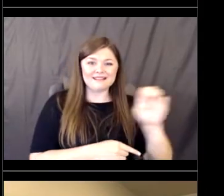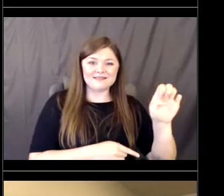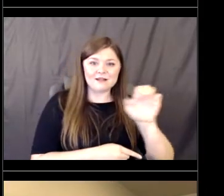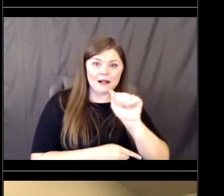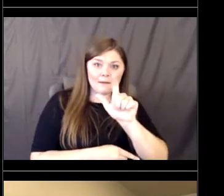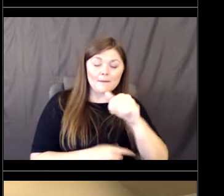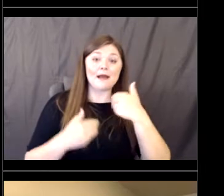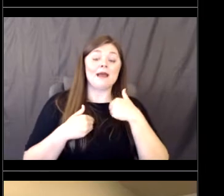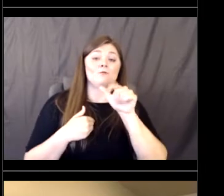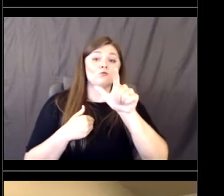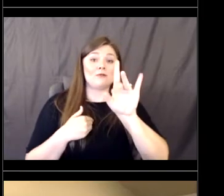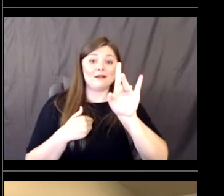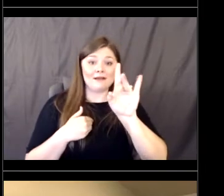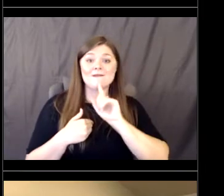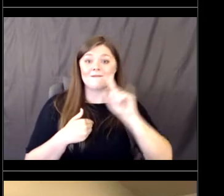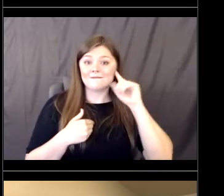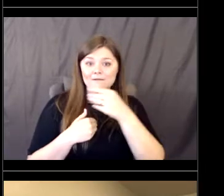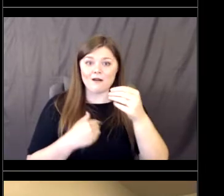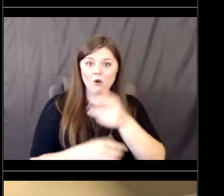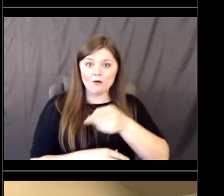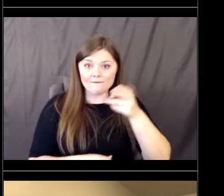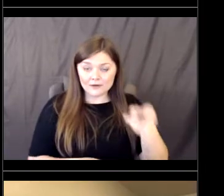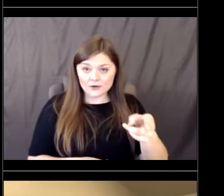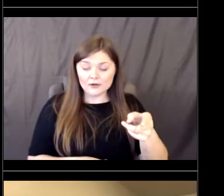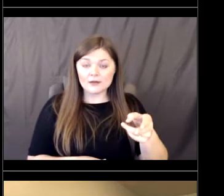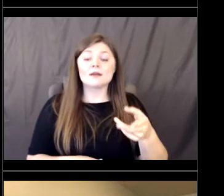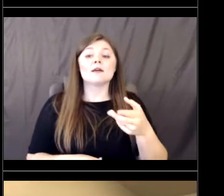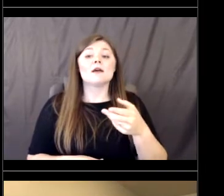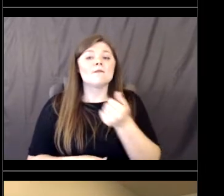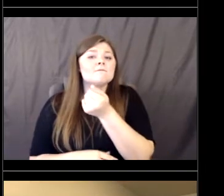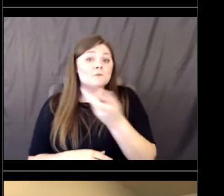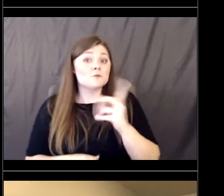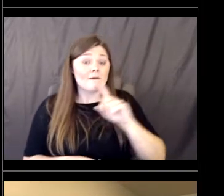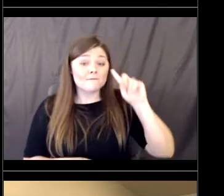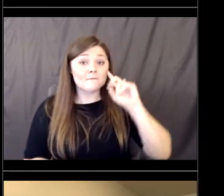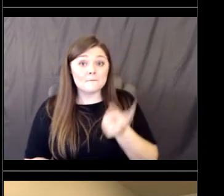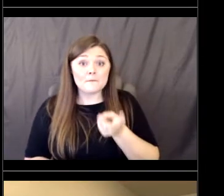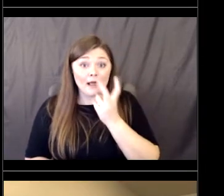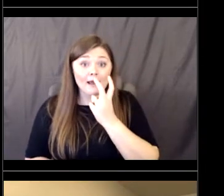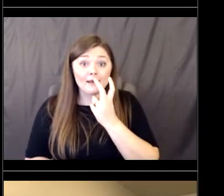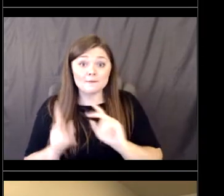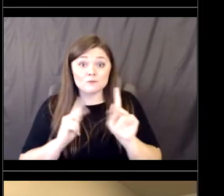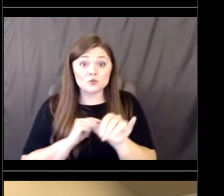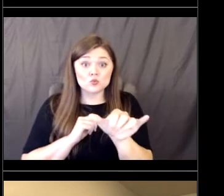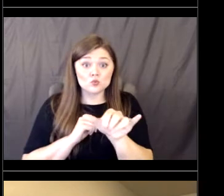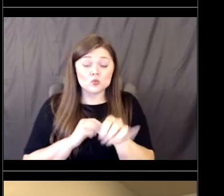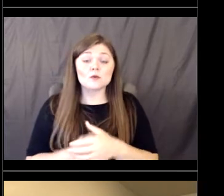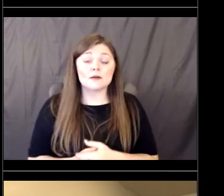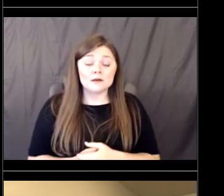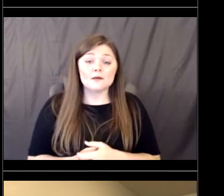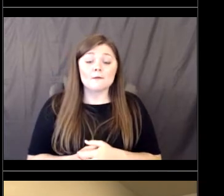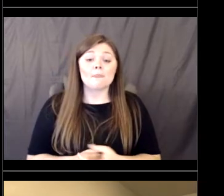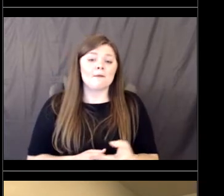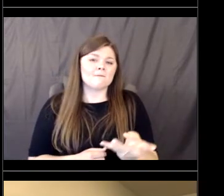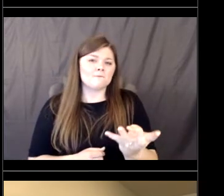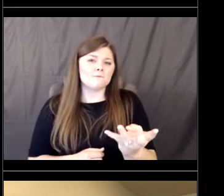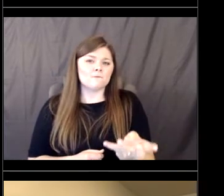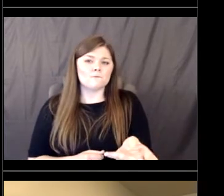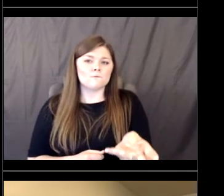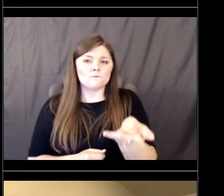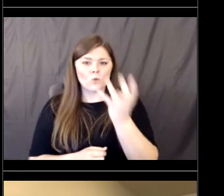28 deaf, hard of hearing, or we had a few deaf blind people. And we had 4 primary